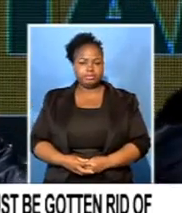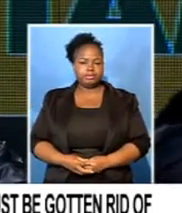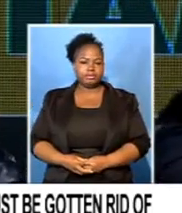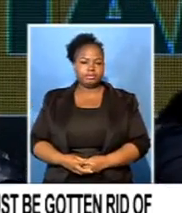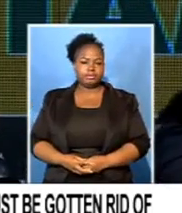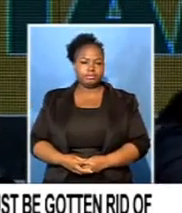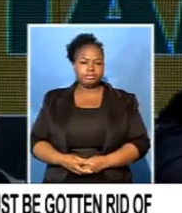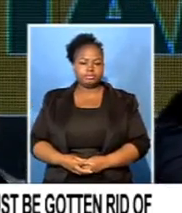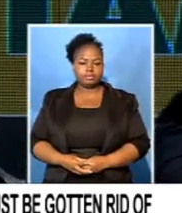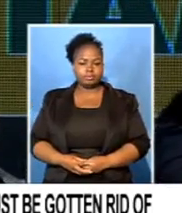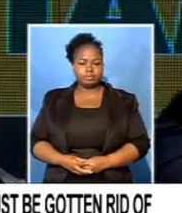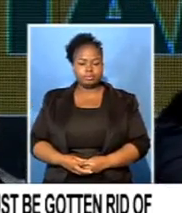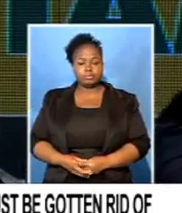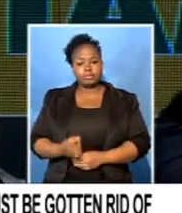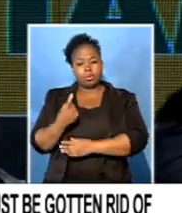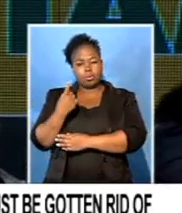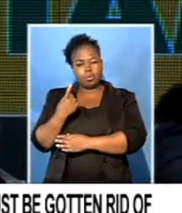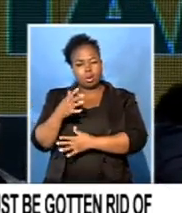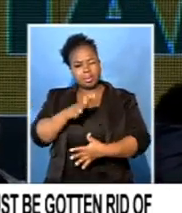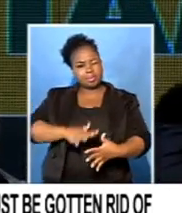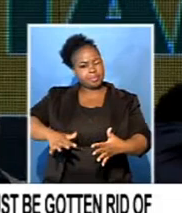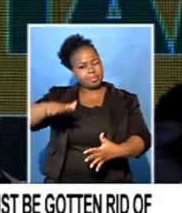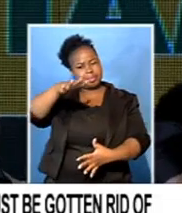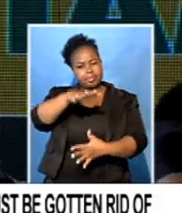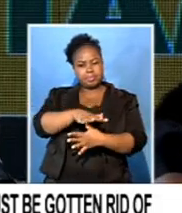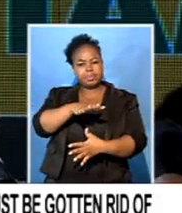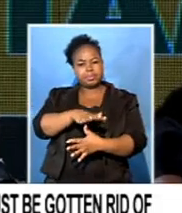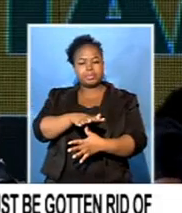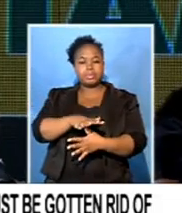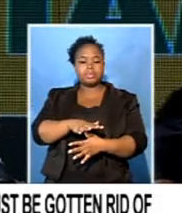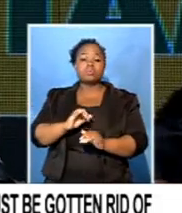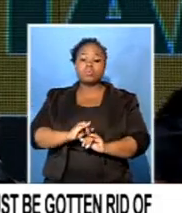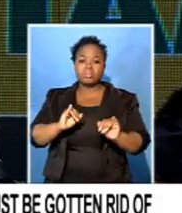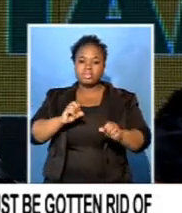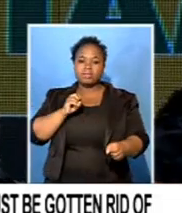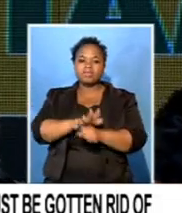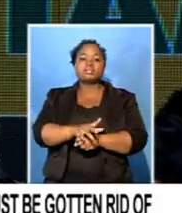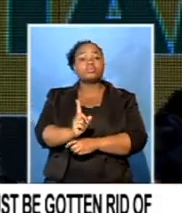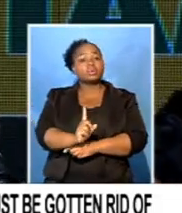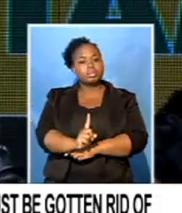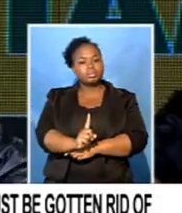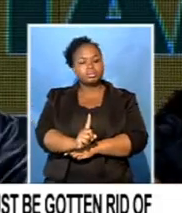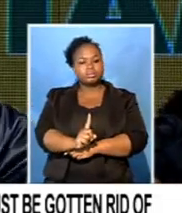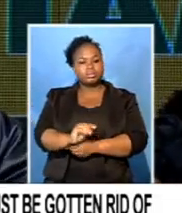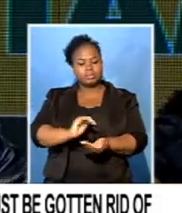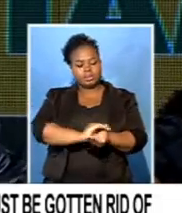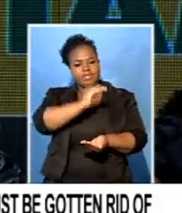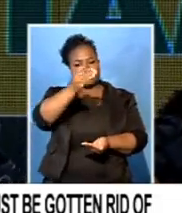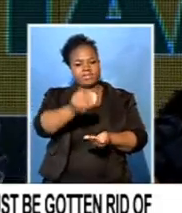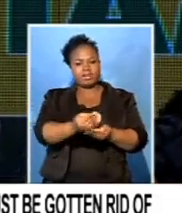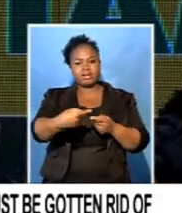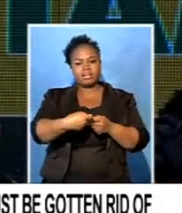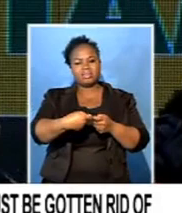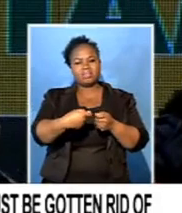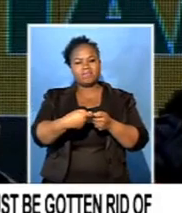One of the key issues affecting our youth is funding for